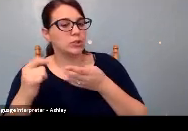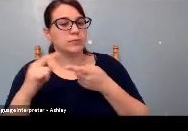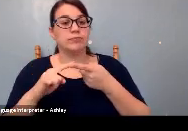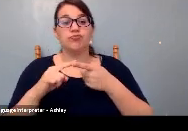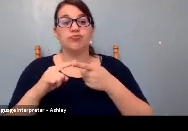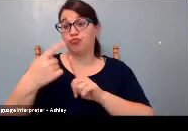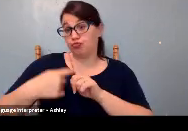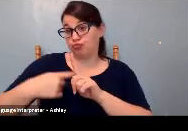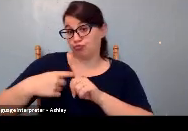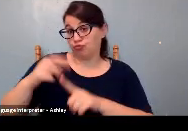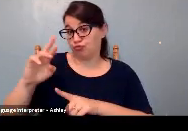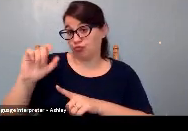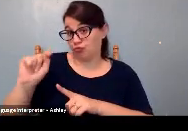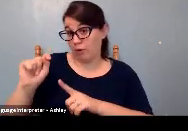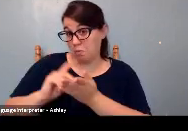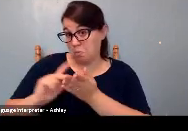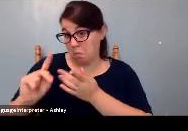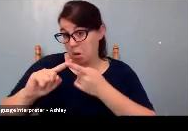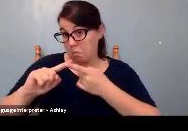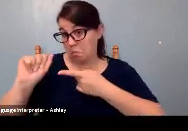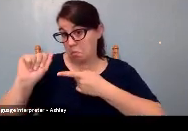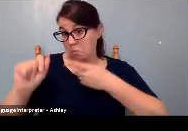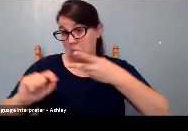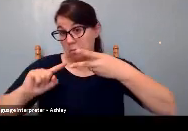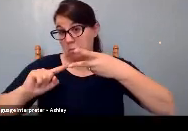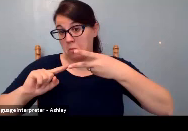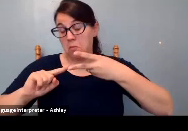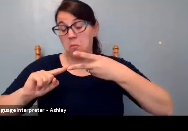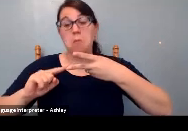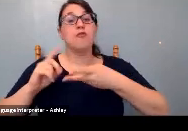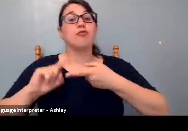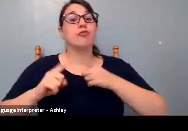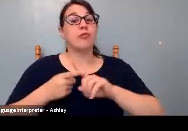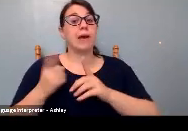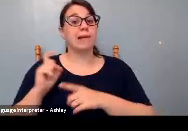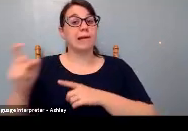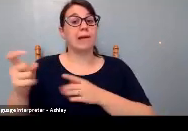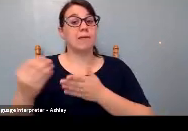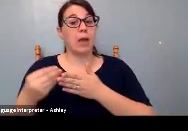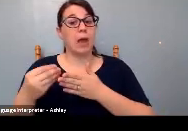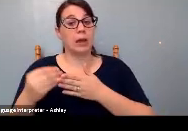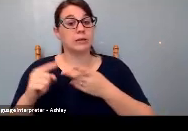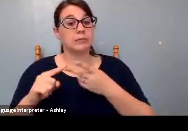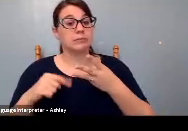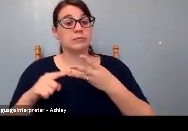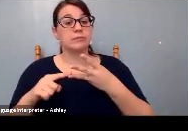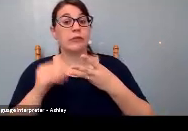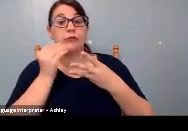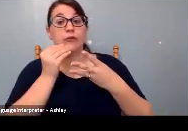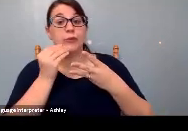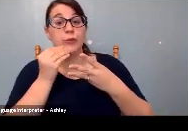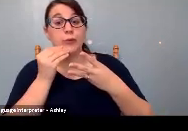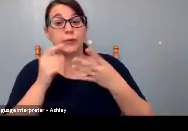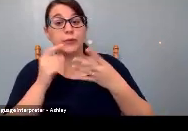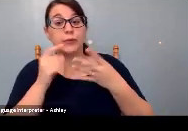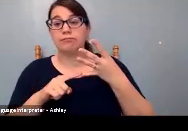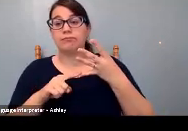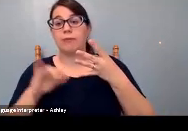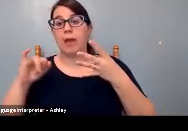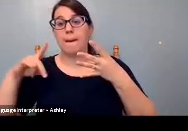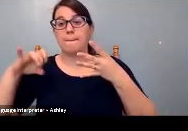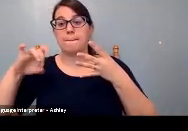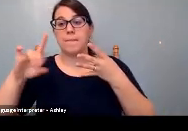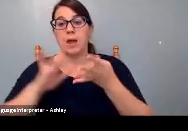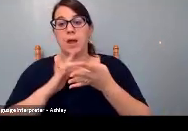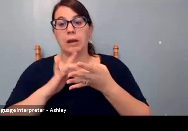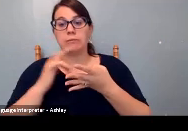payment. B, gifting the monies to a friend. C, food. Or D,